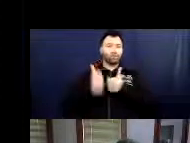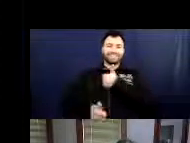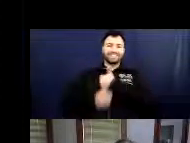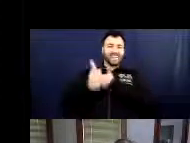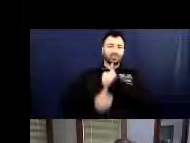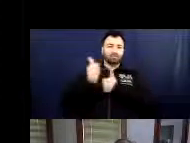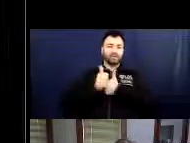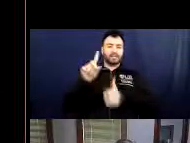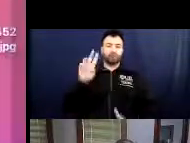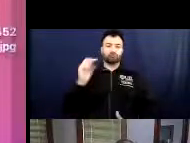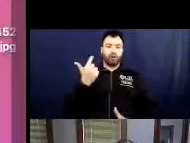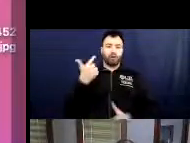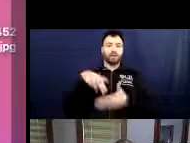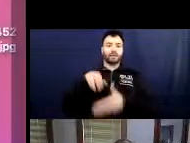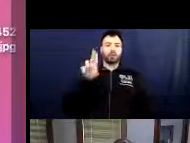today?